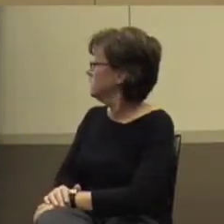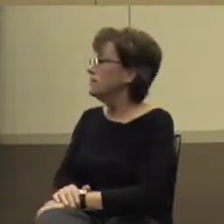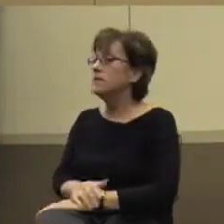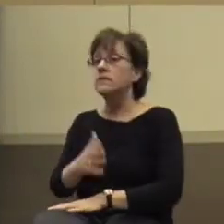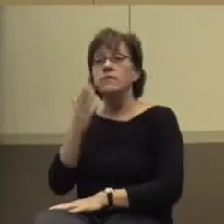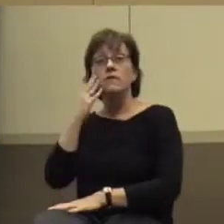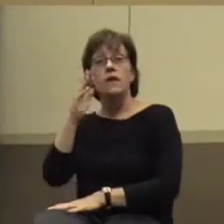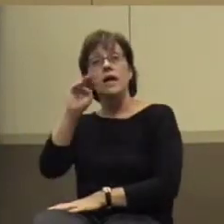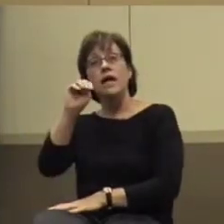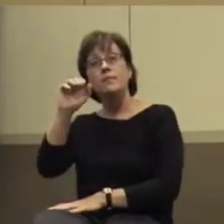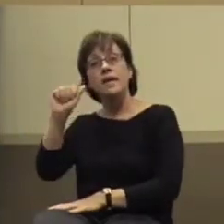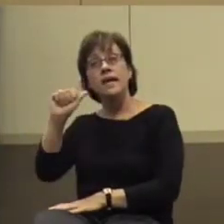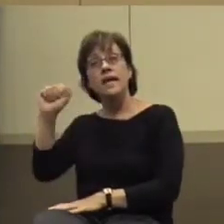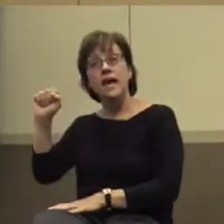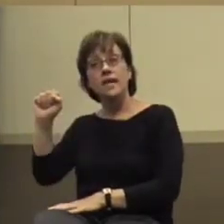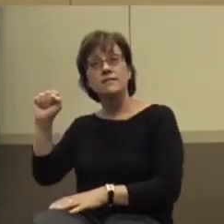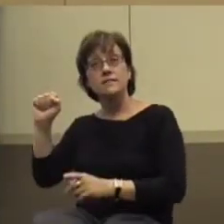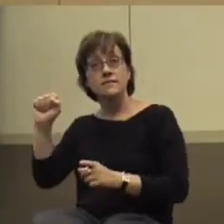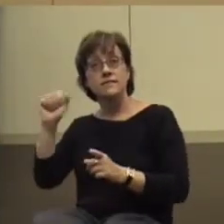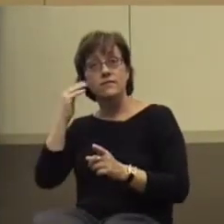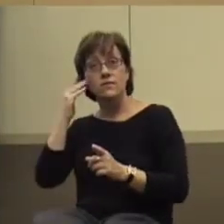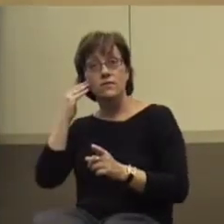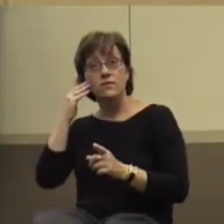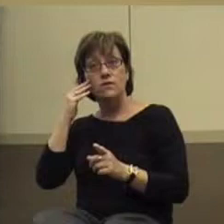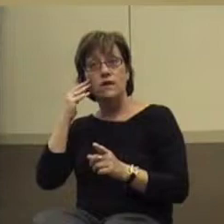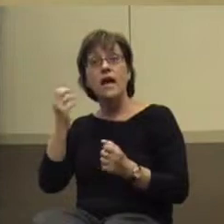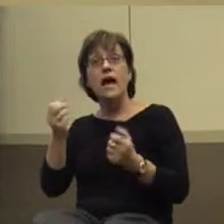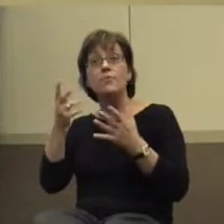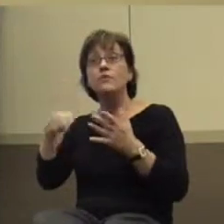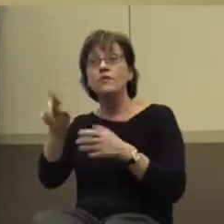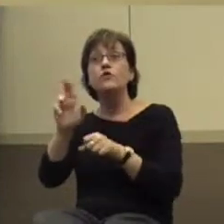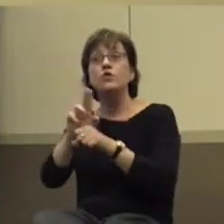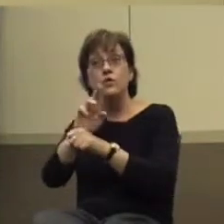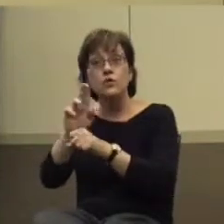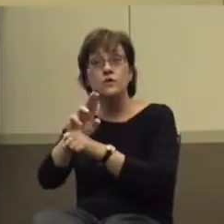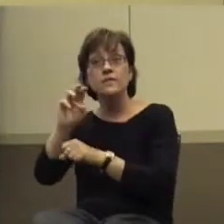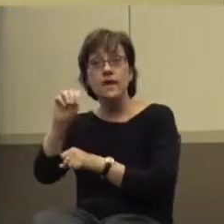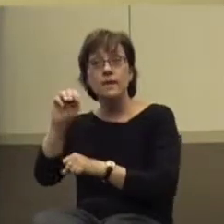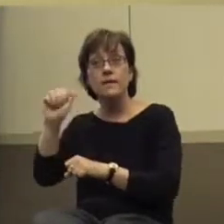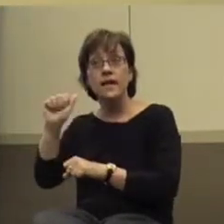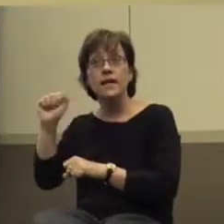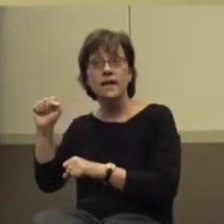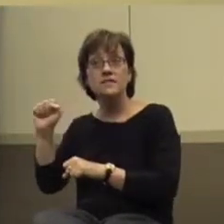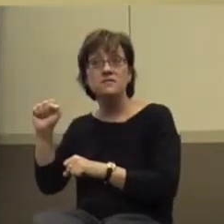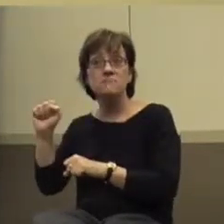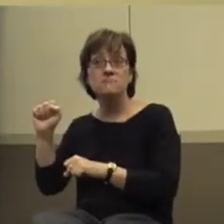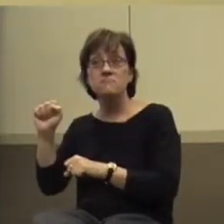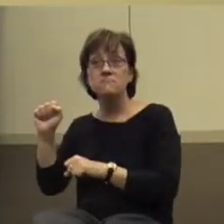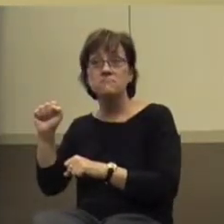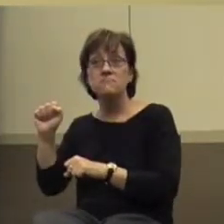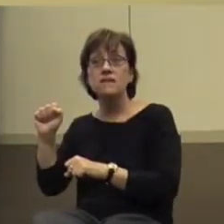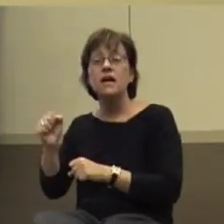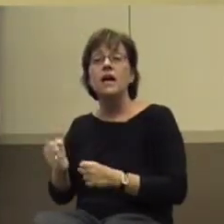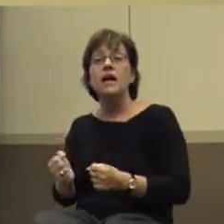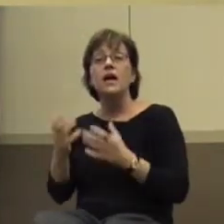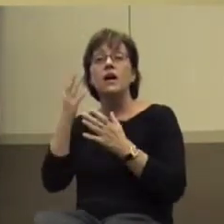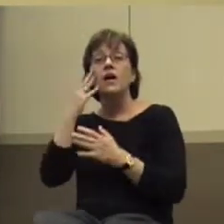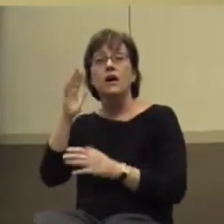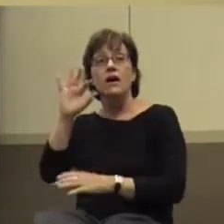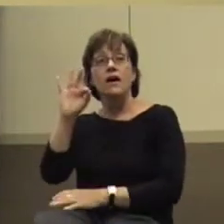many use the MAS? Okay. How many know the FAST? How many use the